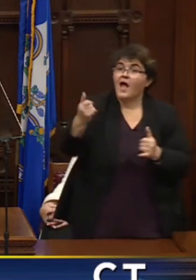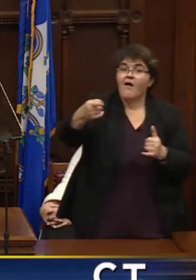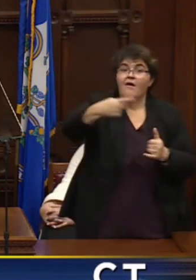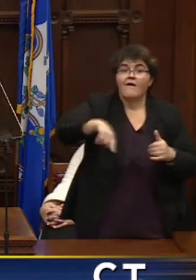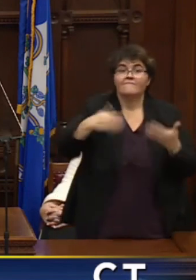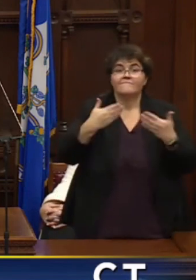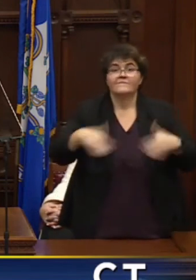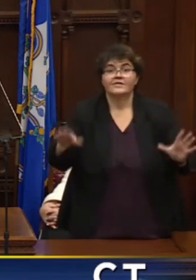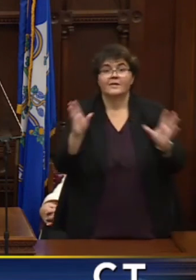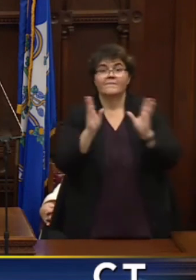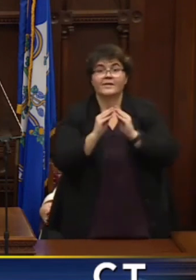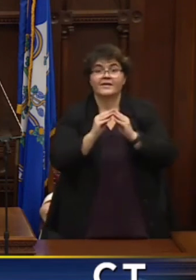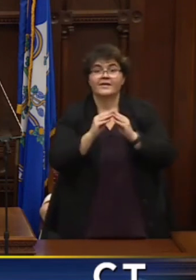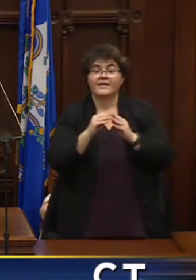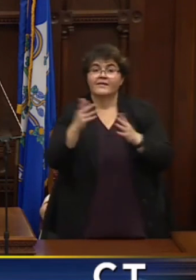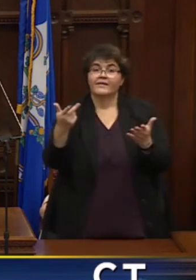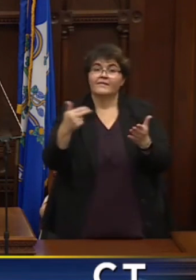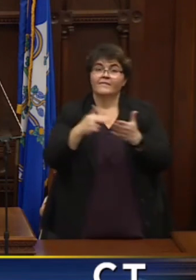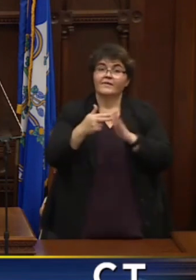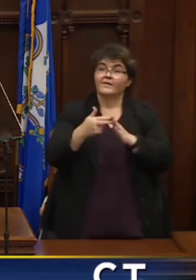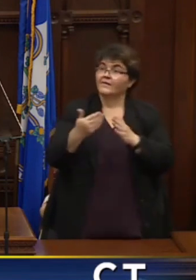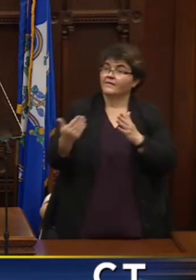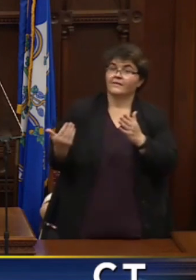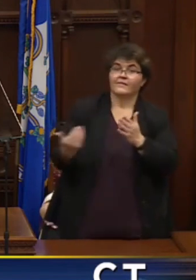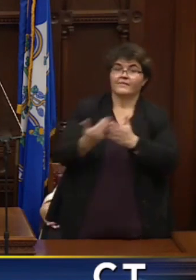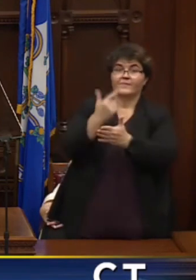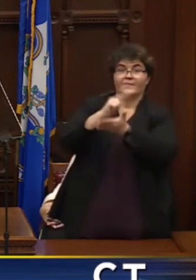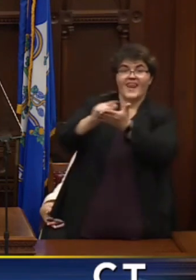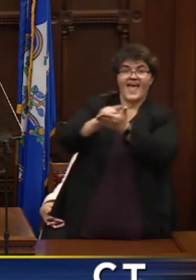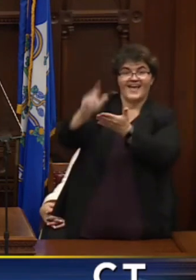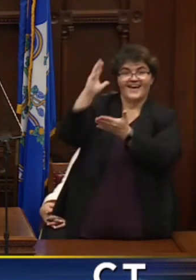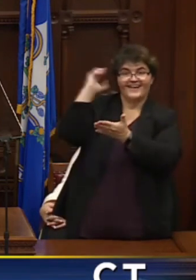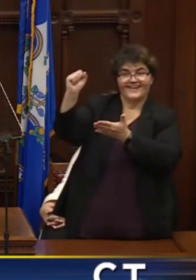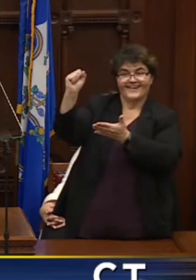Transportation Buttigieg, the man formerly known as Mayor Pete.